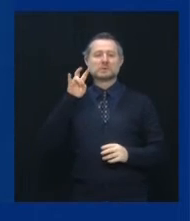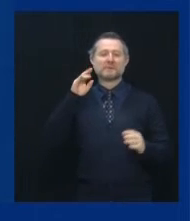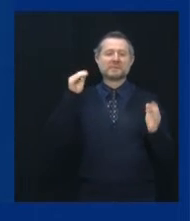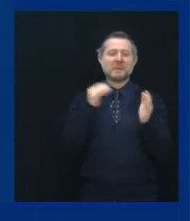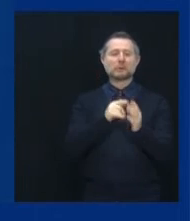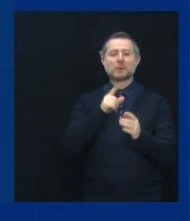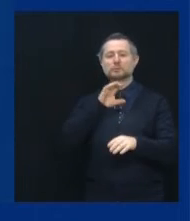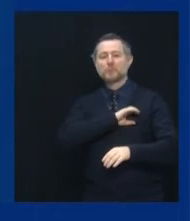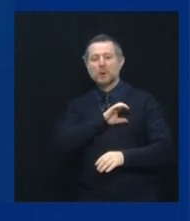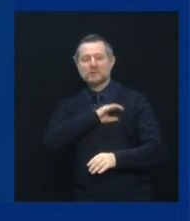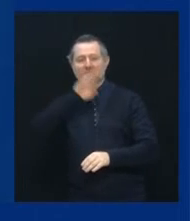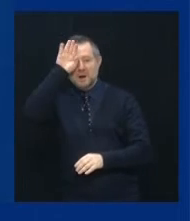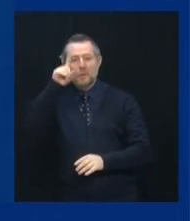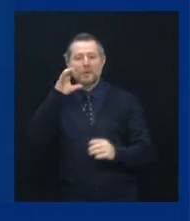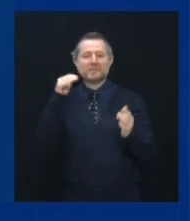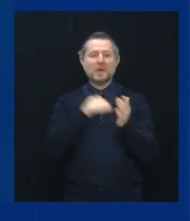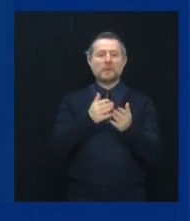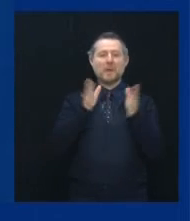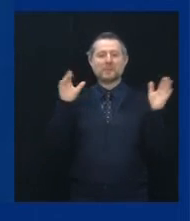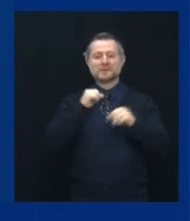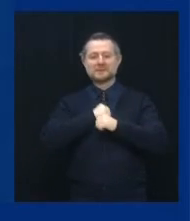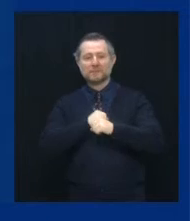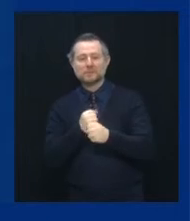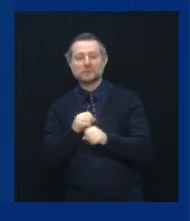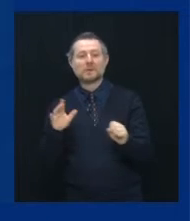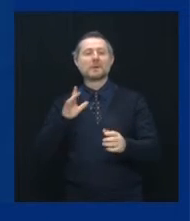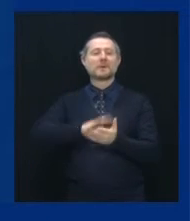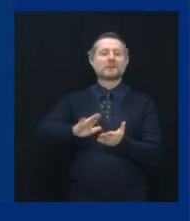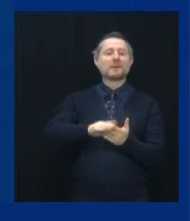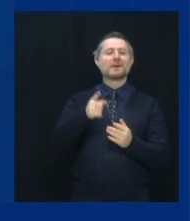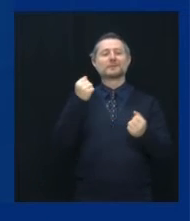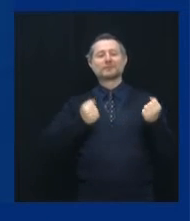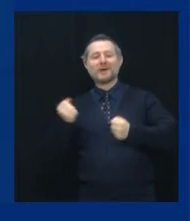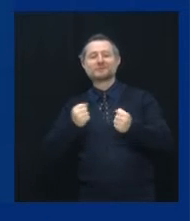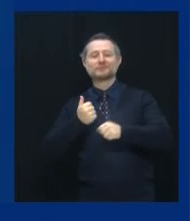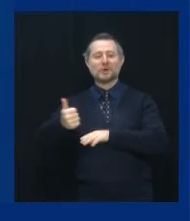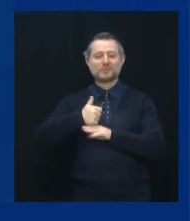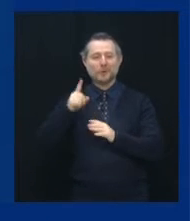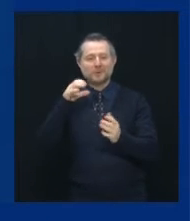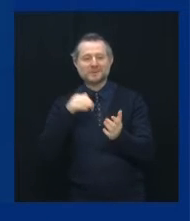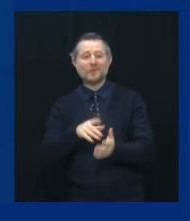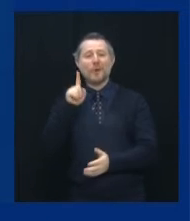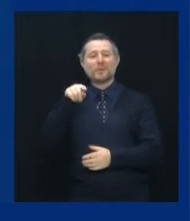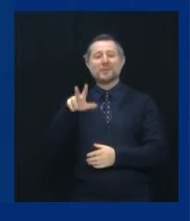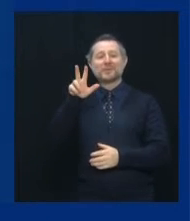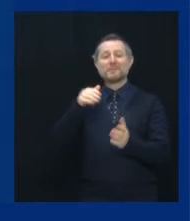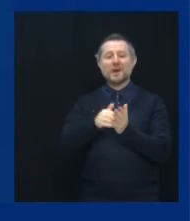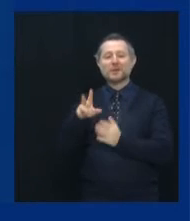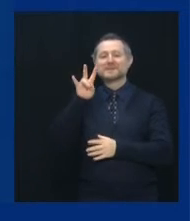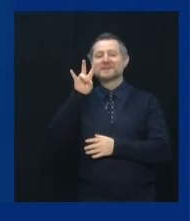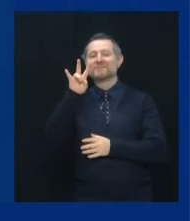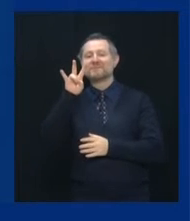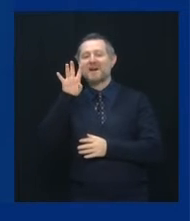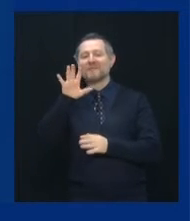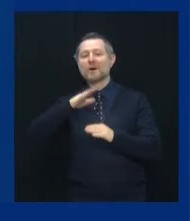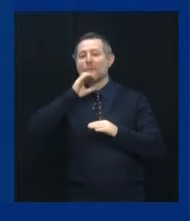public safety workers, 100,000 public transit workers, 1.3 million people, 75 plus,